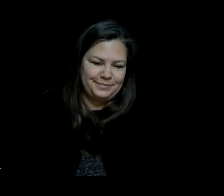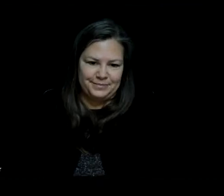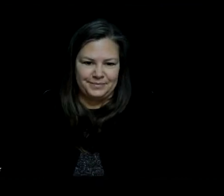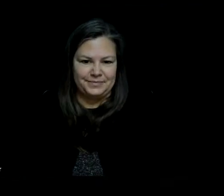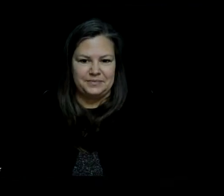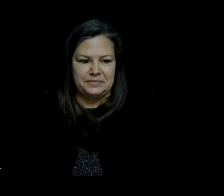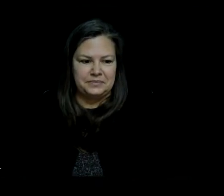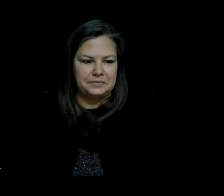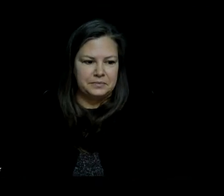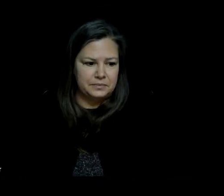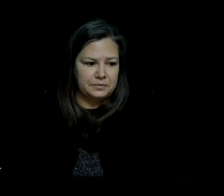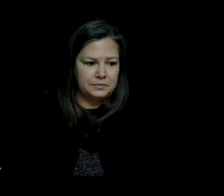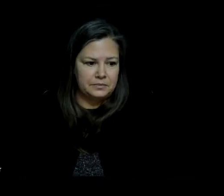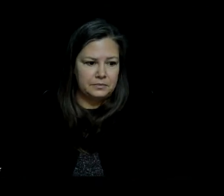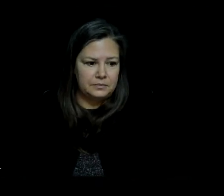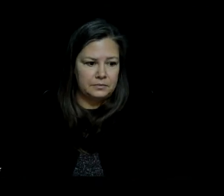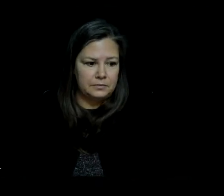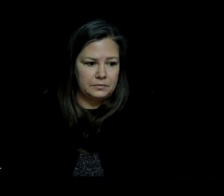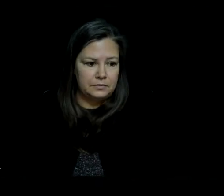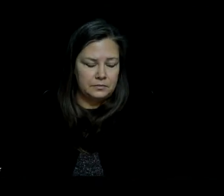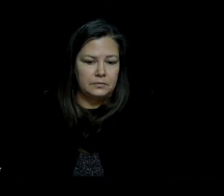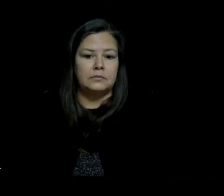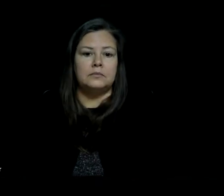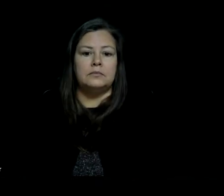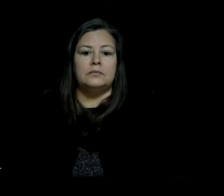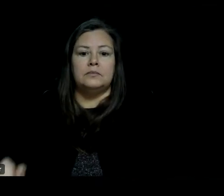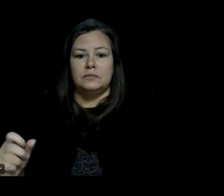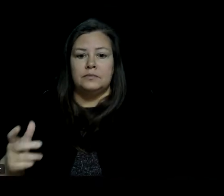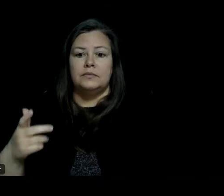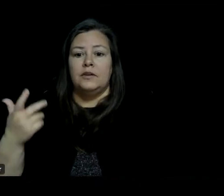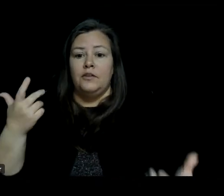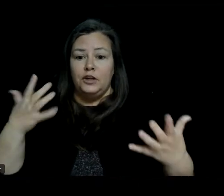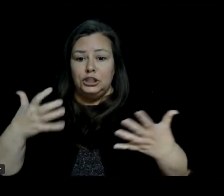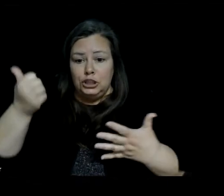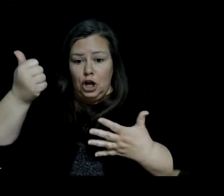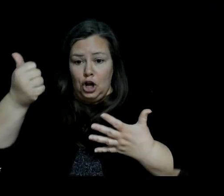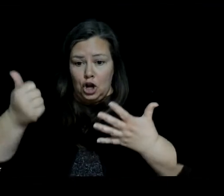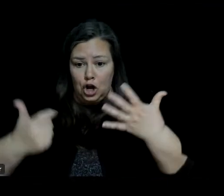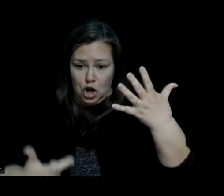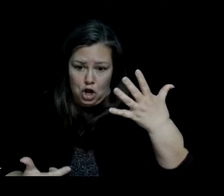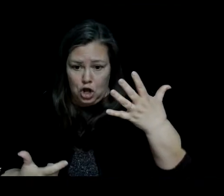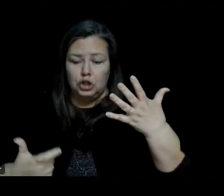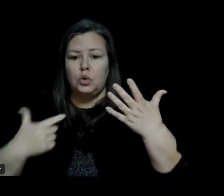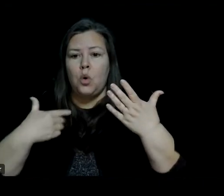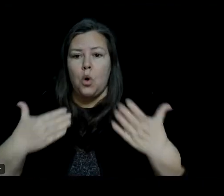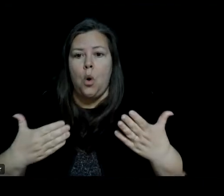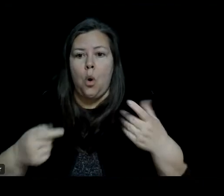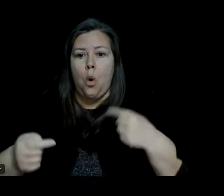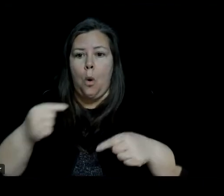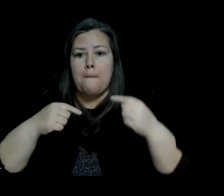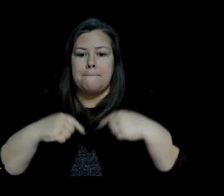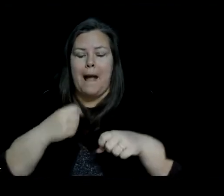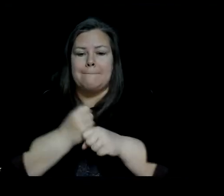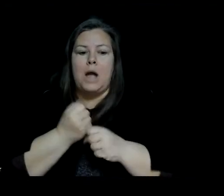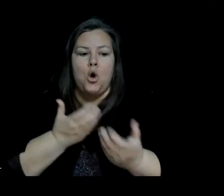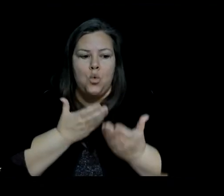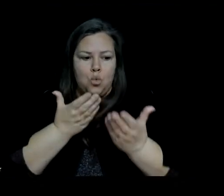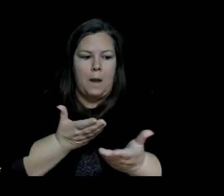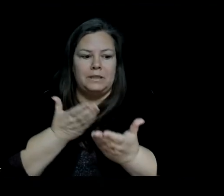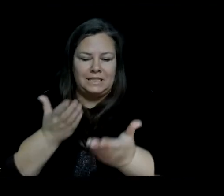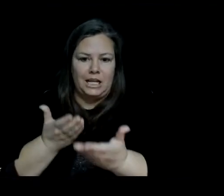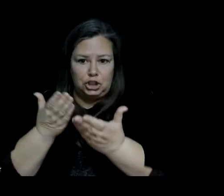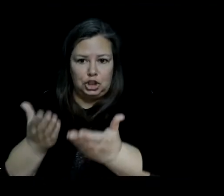So, I think we've ran through all of these now. While we've got the quorum, I'd like to go back and let's start making the recommendations if we